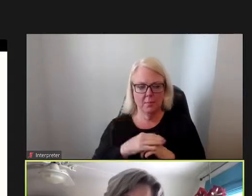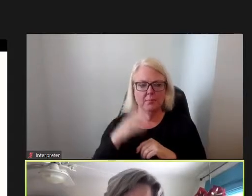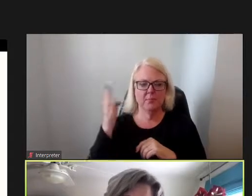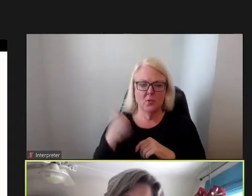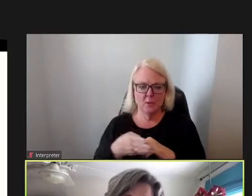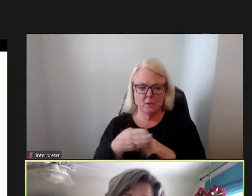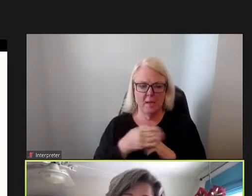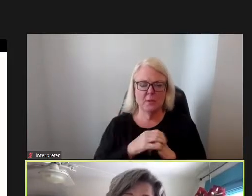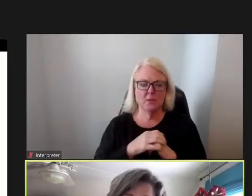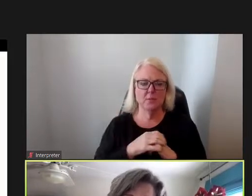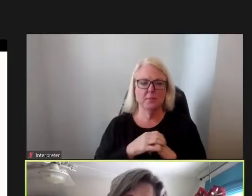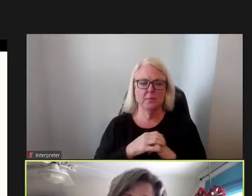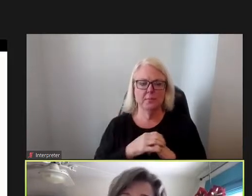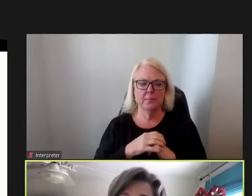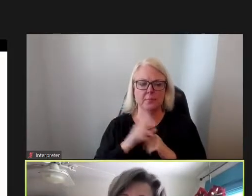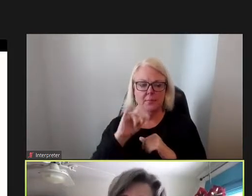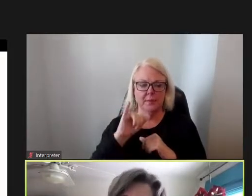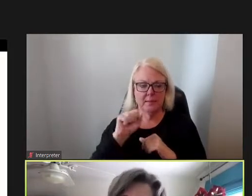.wordpress.com/